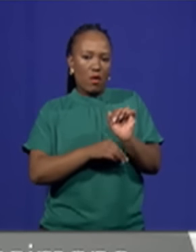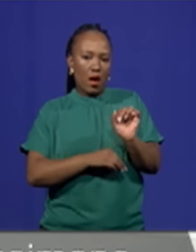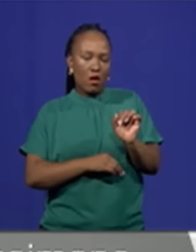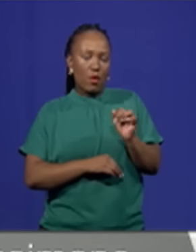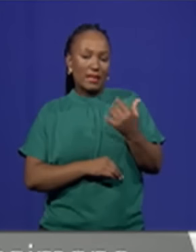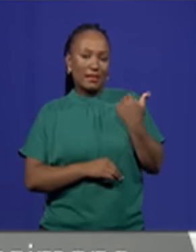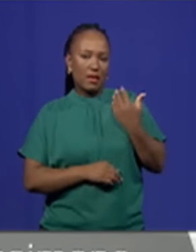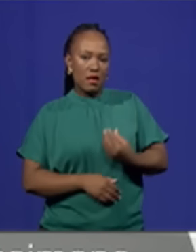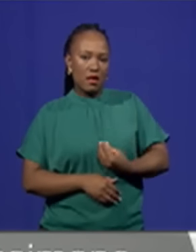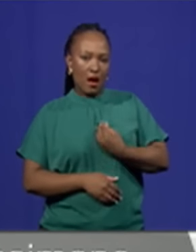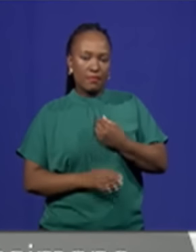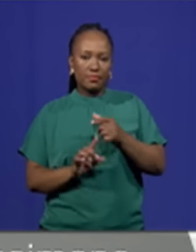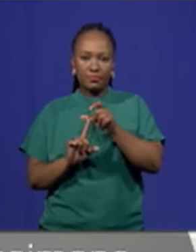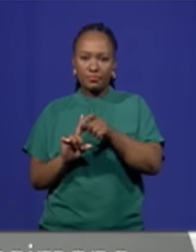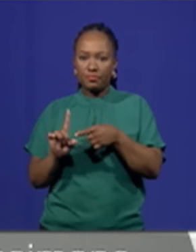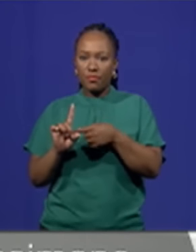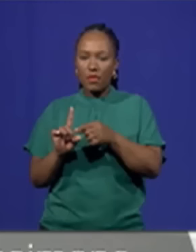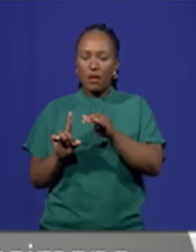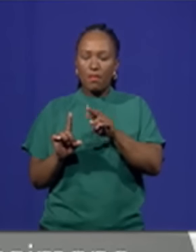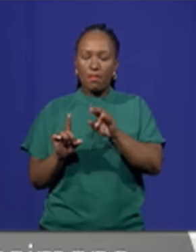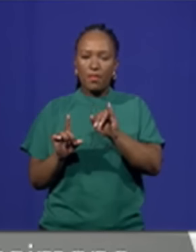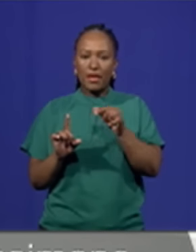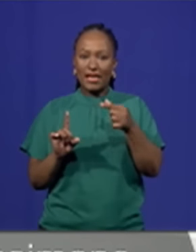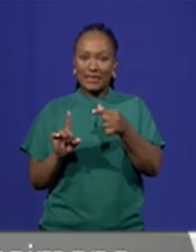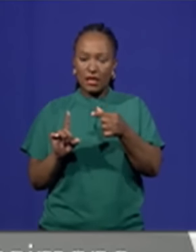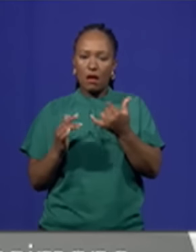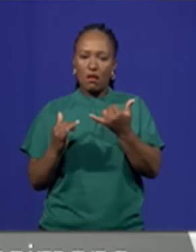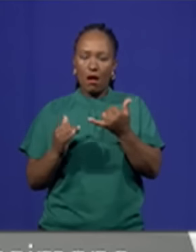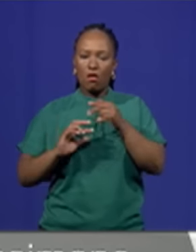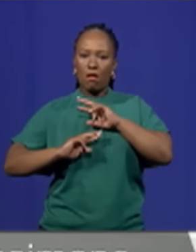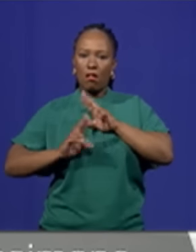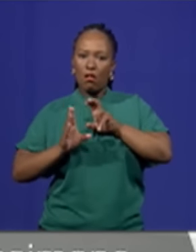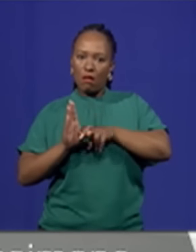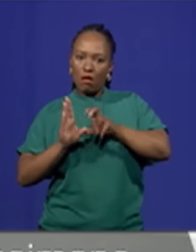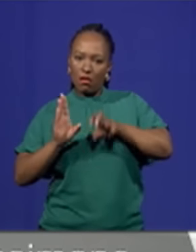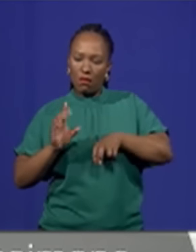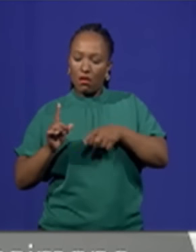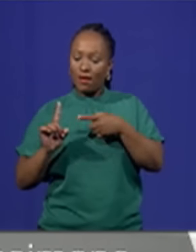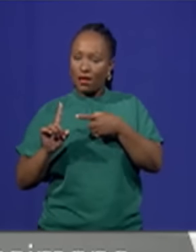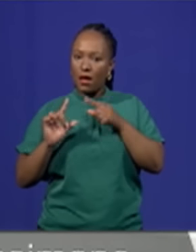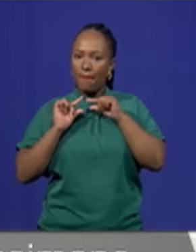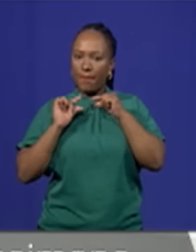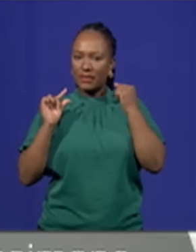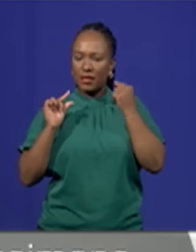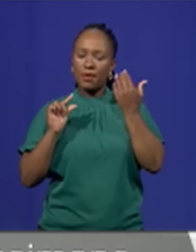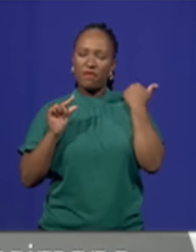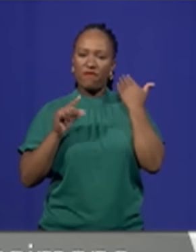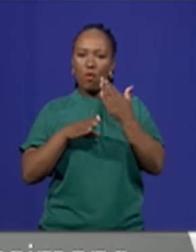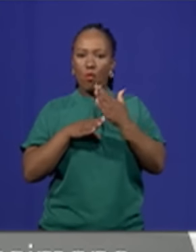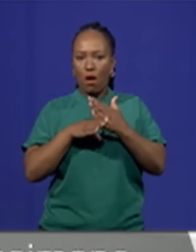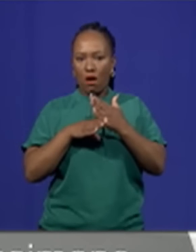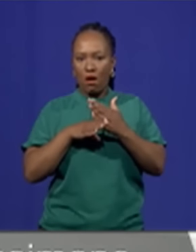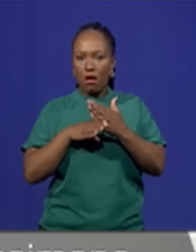monnye. Brigadier Makhele yo rotse marapo yo gape le moruti ga jana o dirile mo sepodising sa Afrika borwa dingwaga